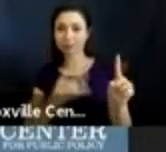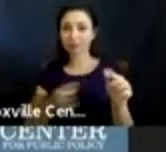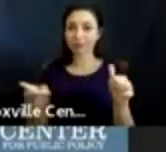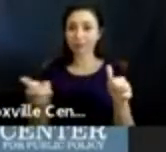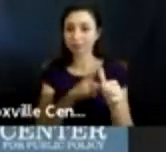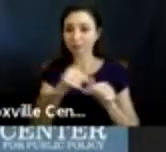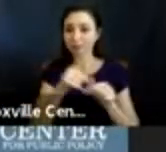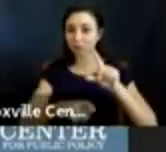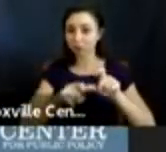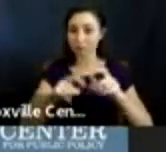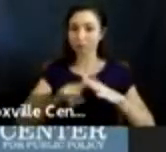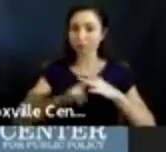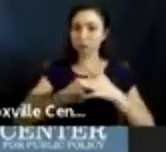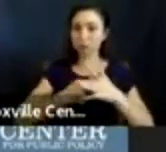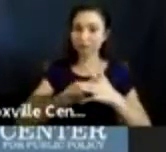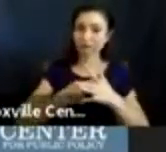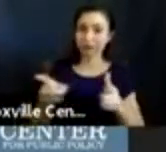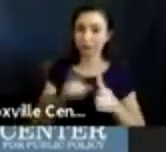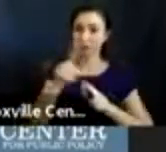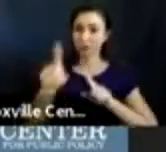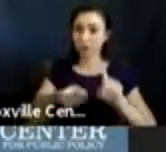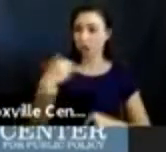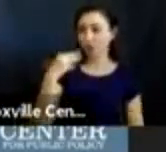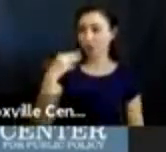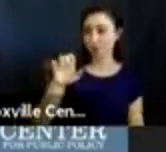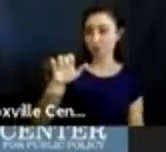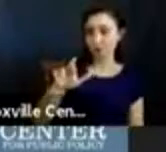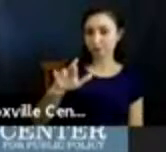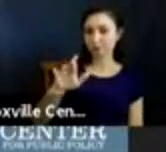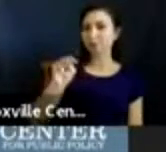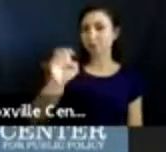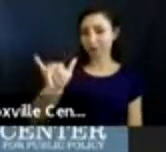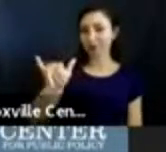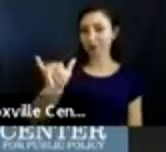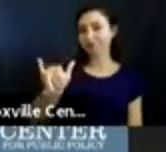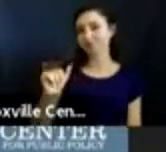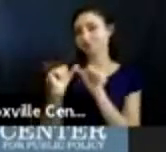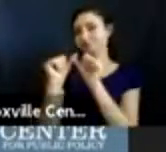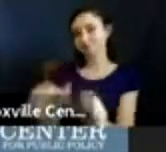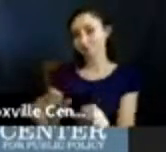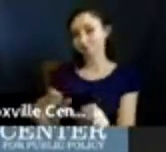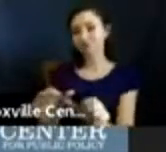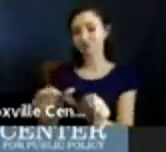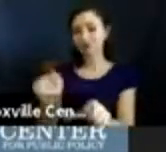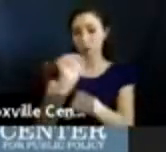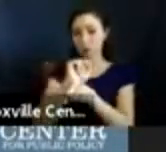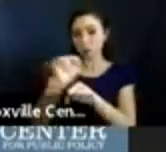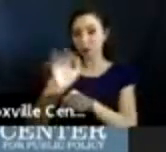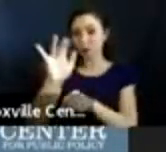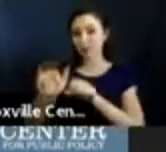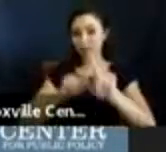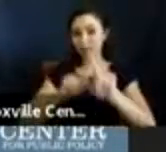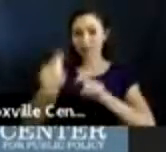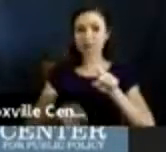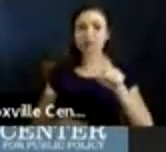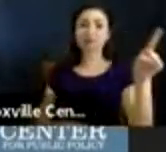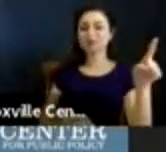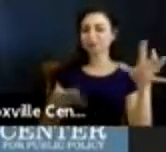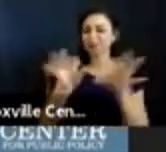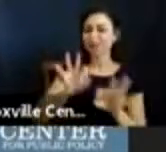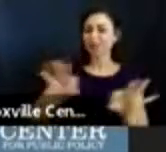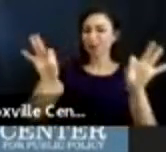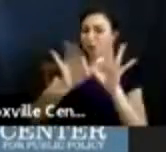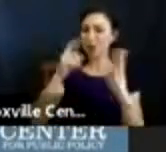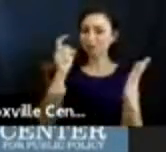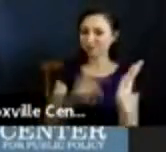ongoing since then. So here are the key findings. This is based on both the most recent data as well as the overall trends.